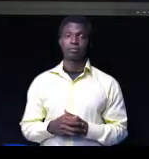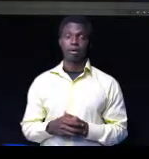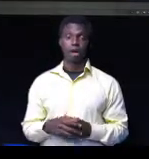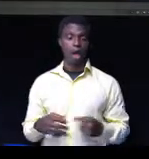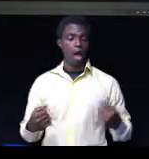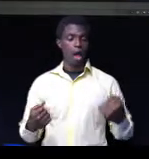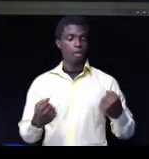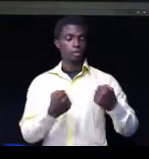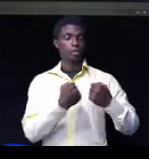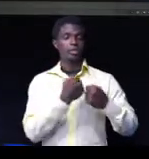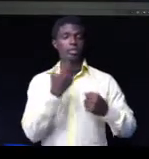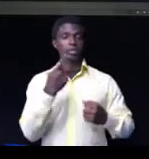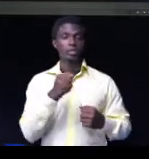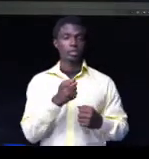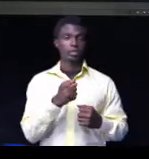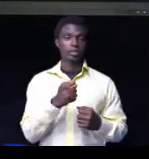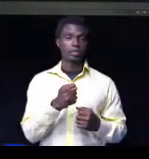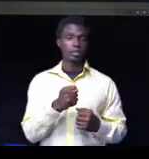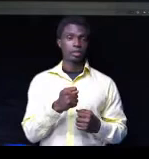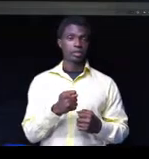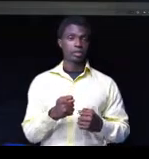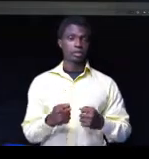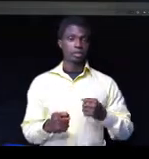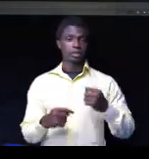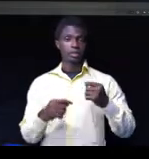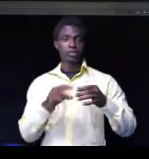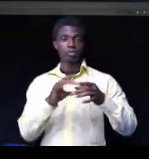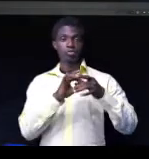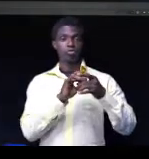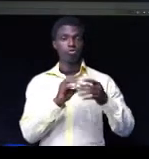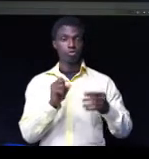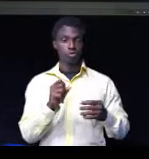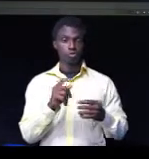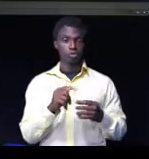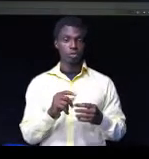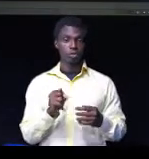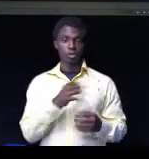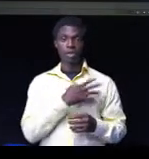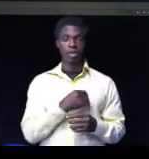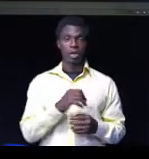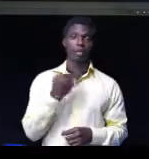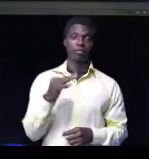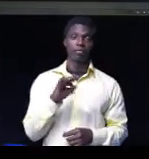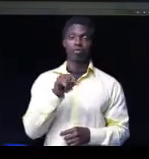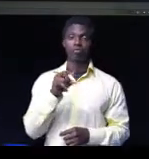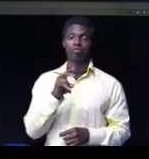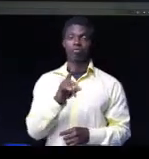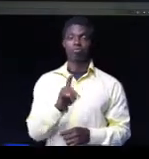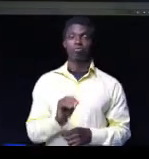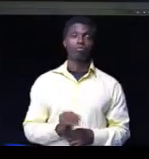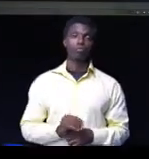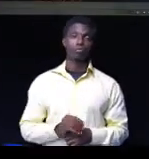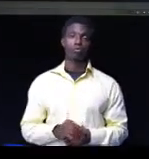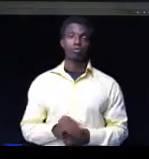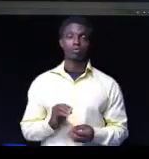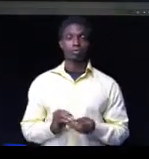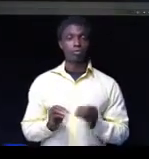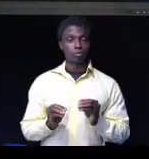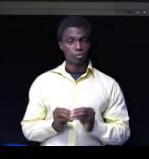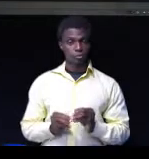touch the opponent's face. Attacking the joints other than elbows is not allowed. Benefits of